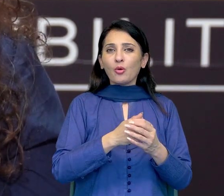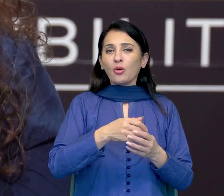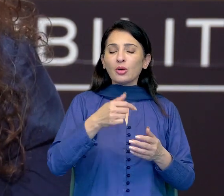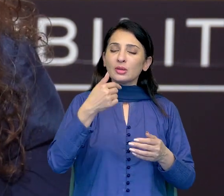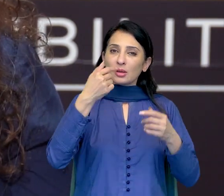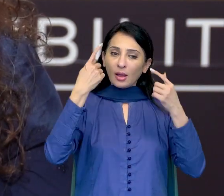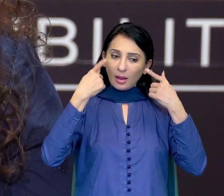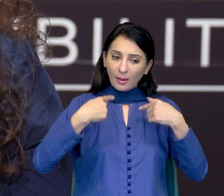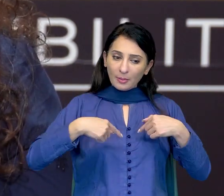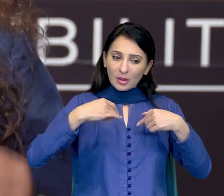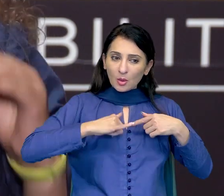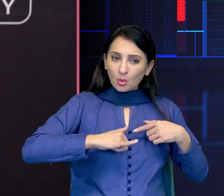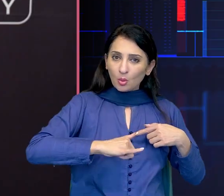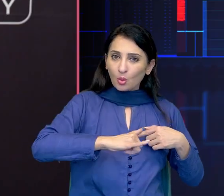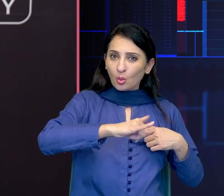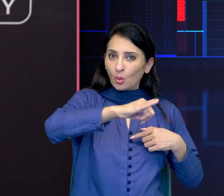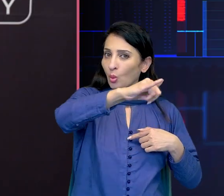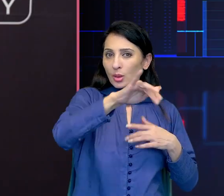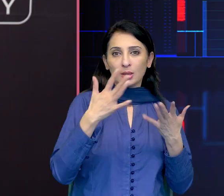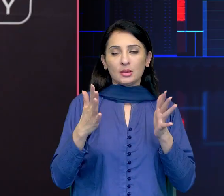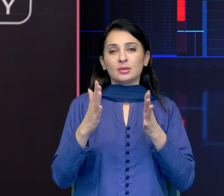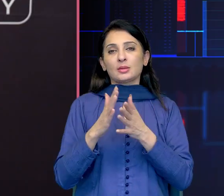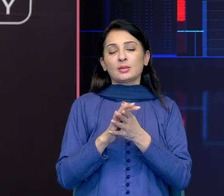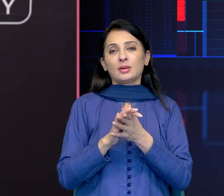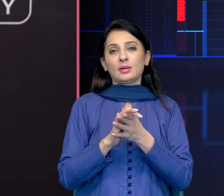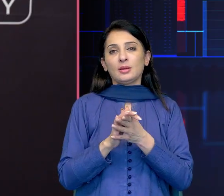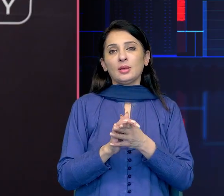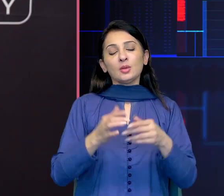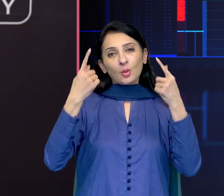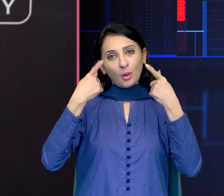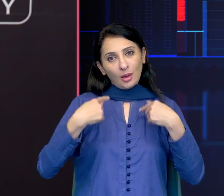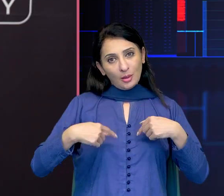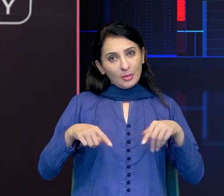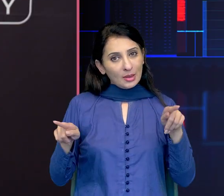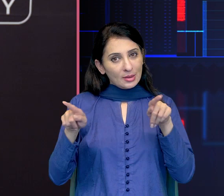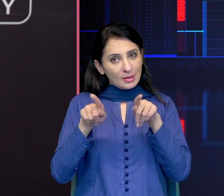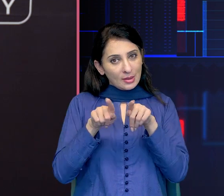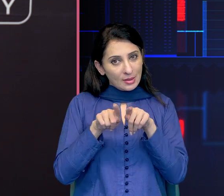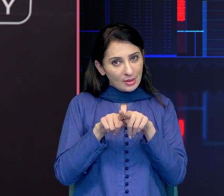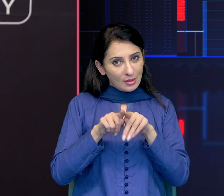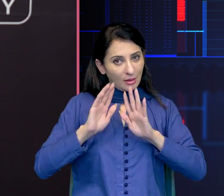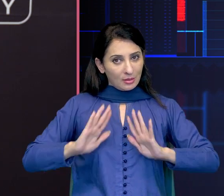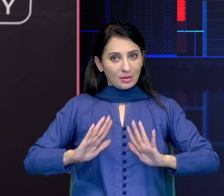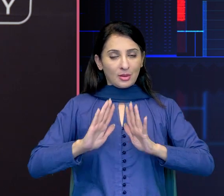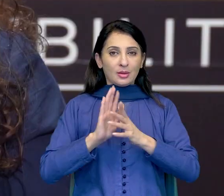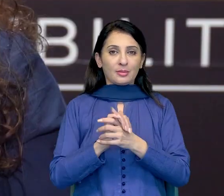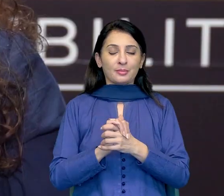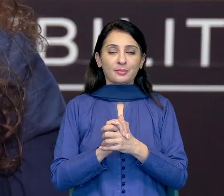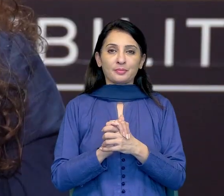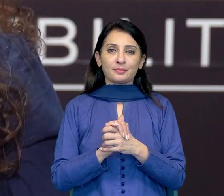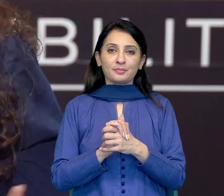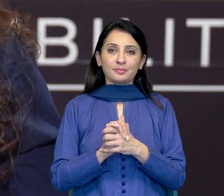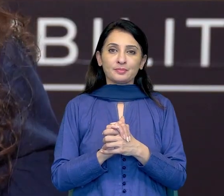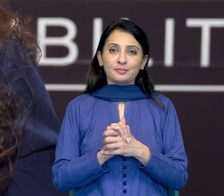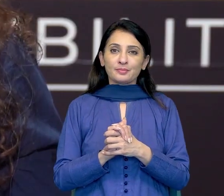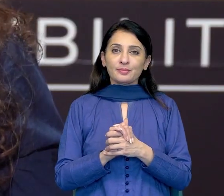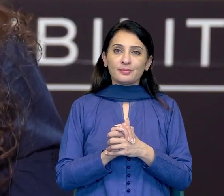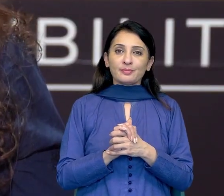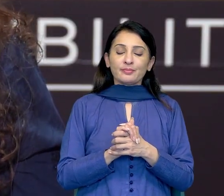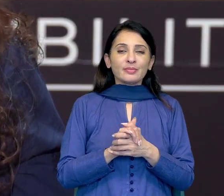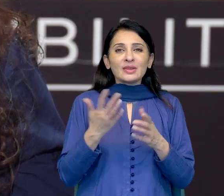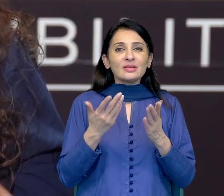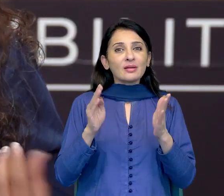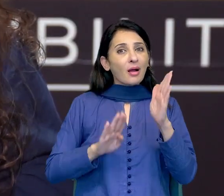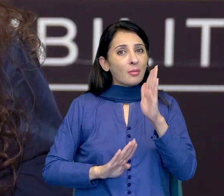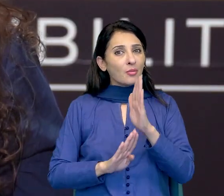aspect, is it shouldn't move very far from you. It has to stay with you. This is how we grow. This